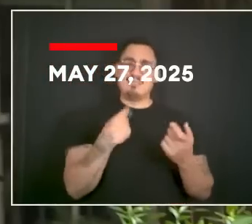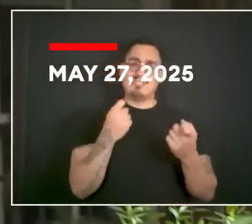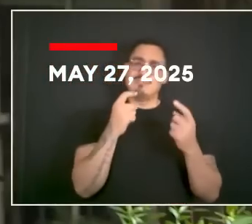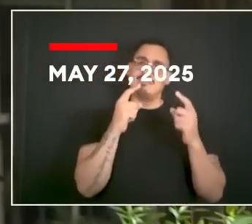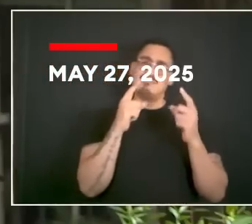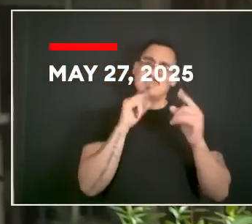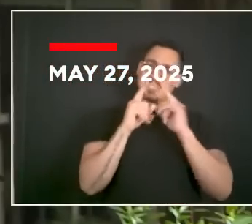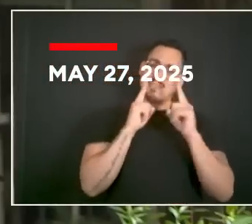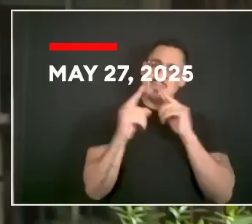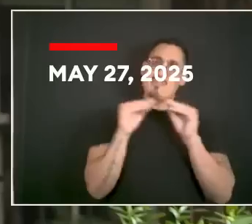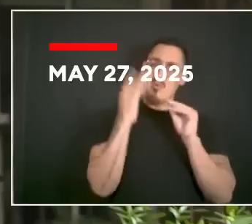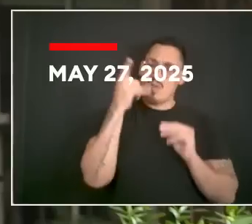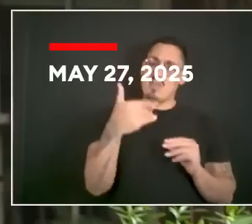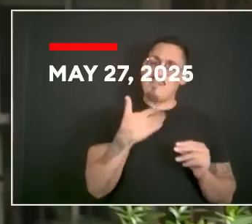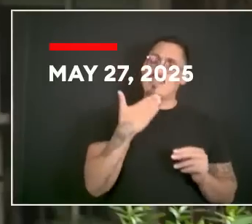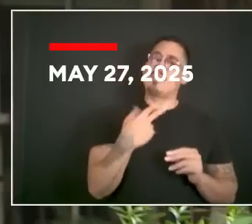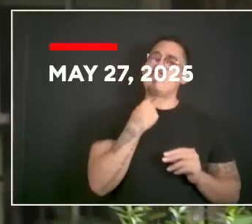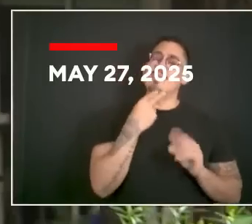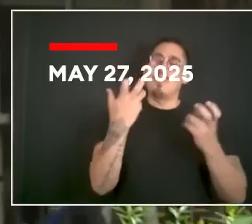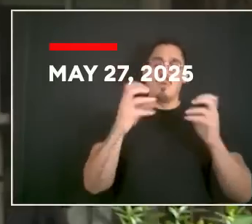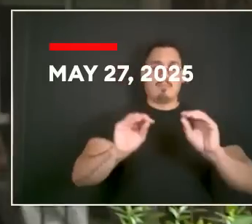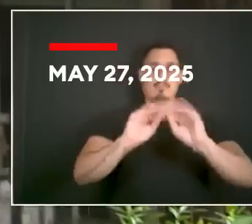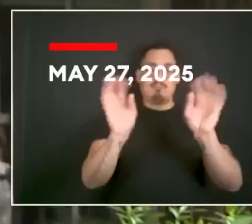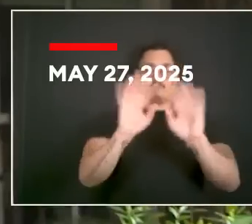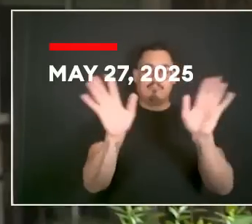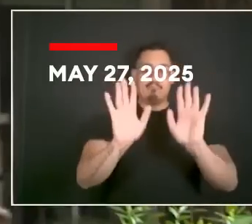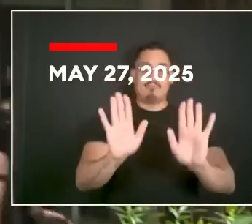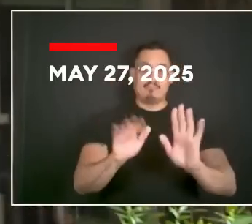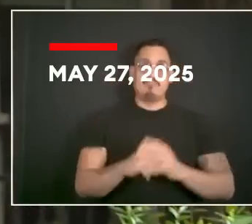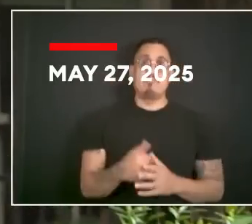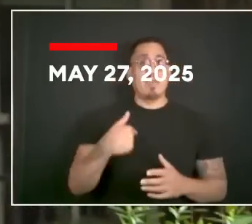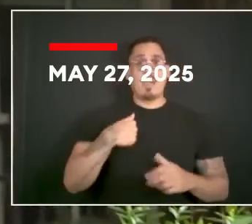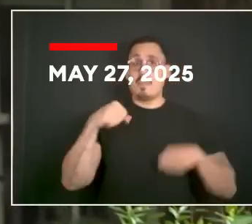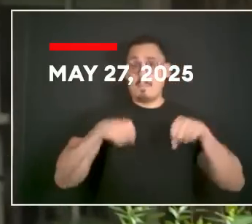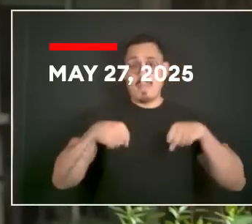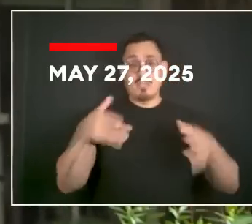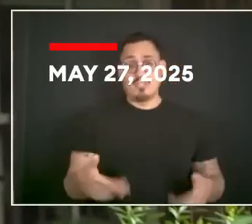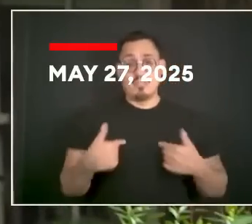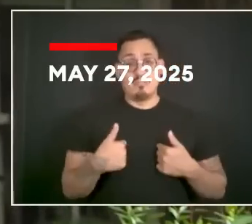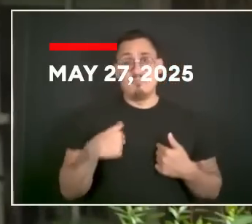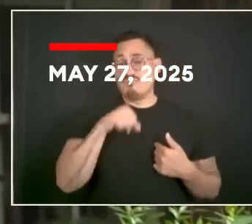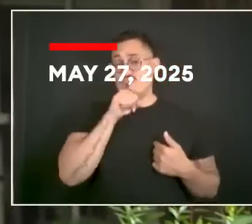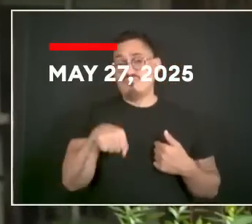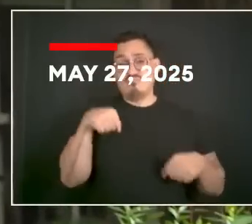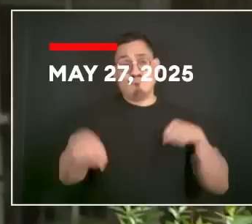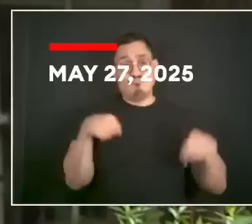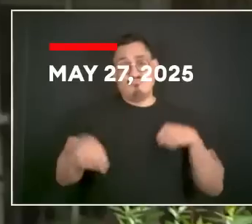have a good voice. Let's be clear on something. I ride a bike, and I enjoy bike lanes. You think every New Yorker love